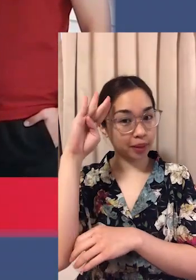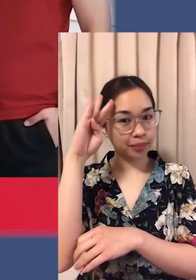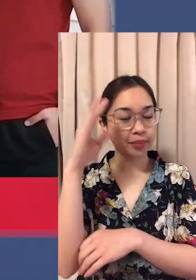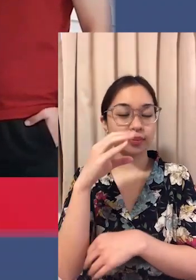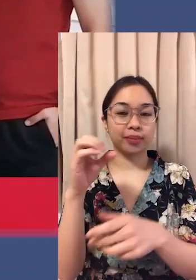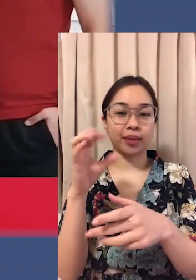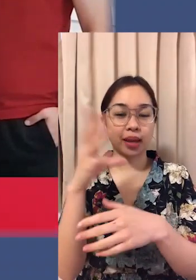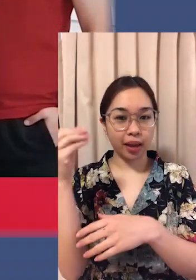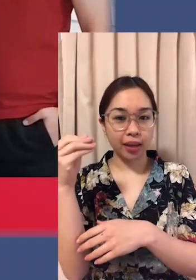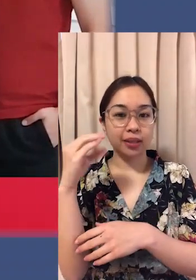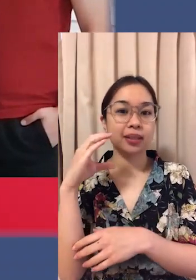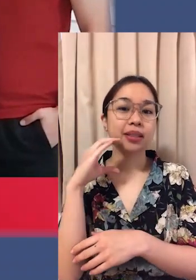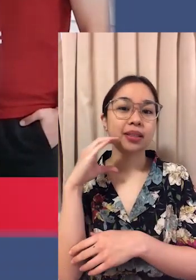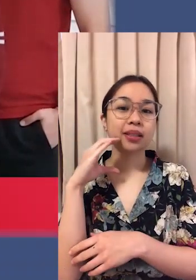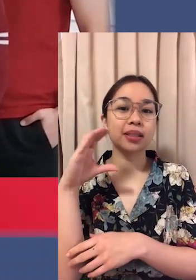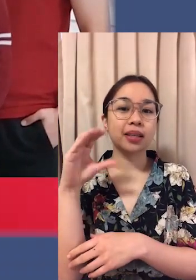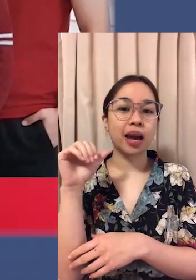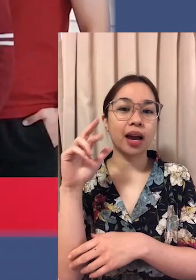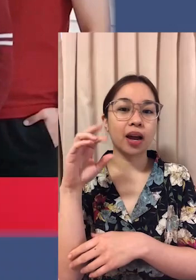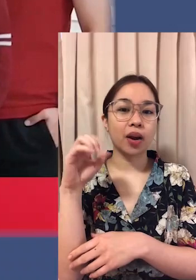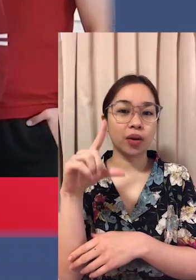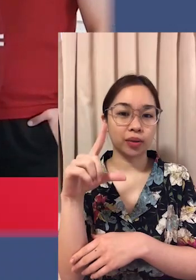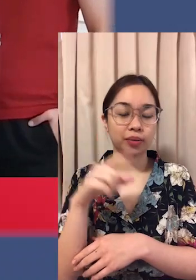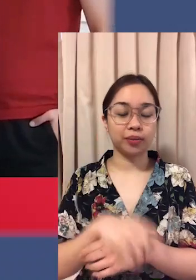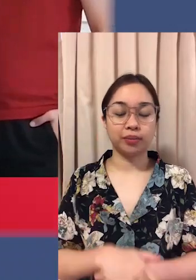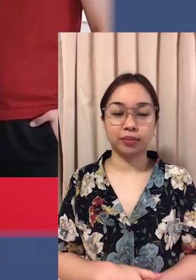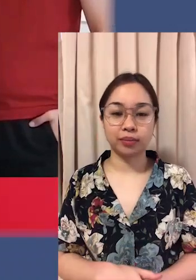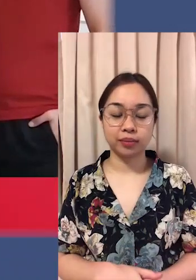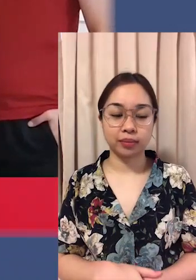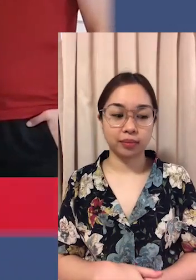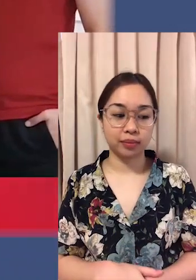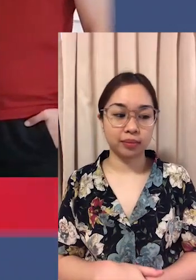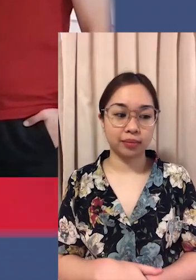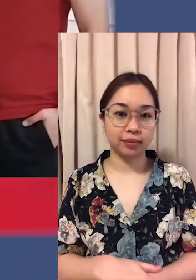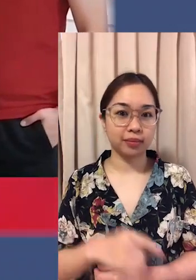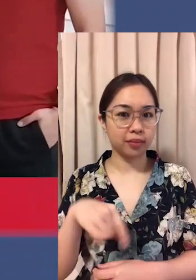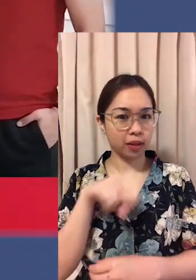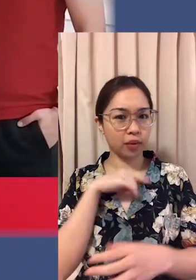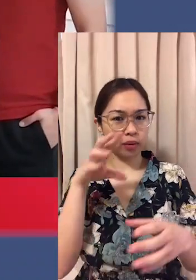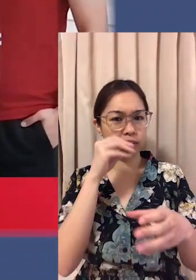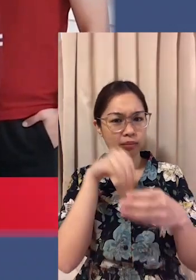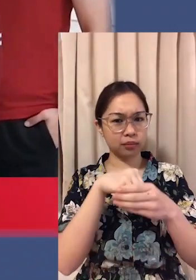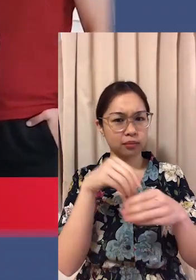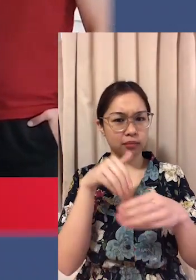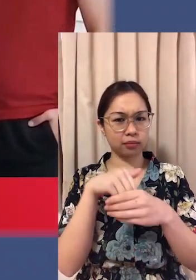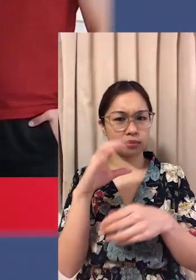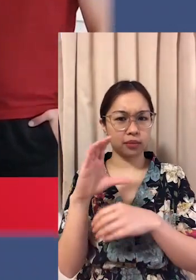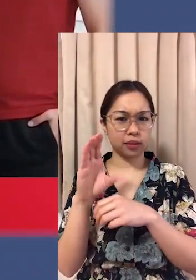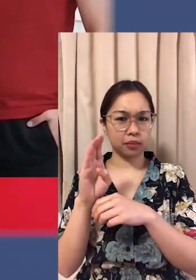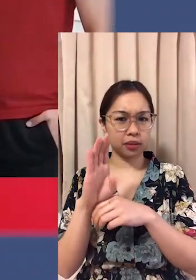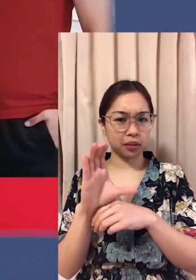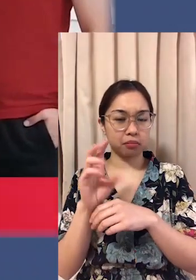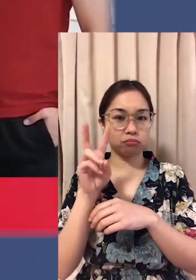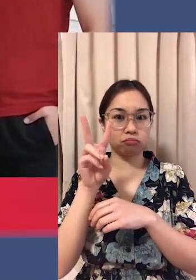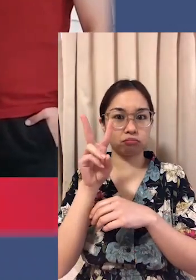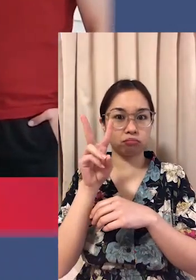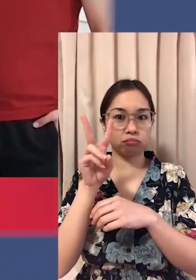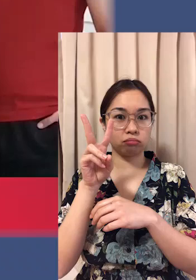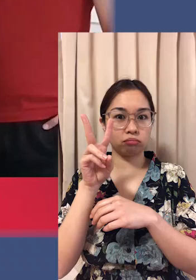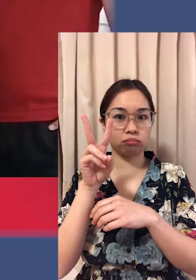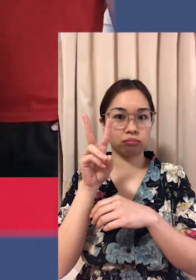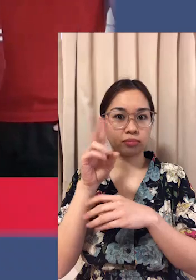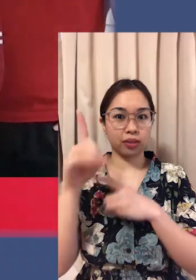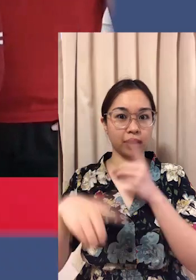I'm Carol, or Ate Carol, to our fellow CCBC family. We have been part of CCBC for 2 decades